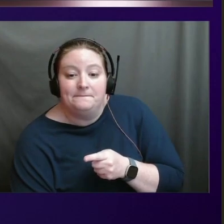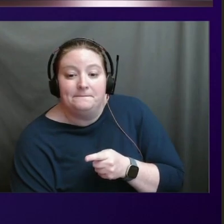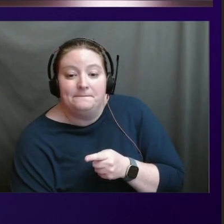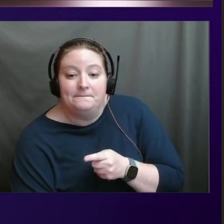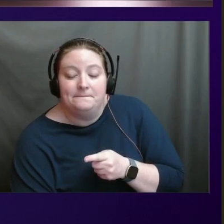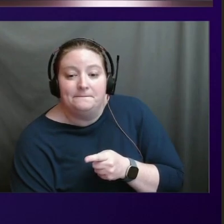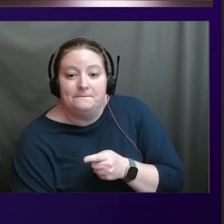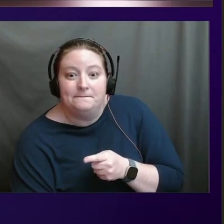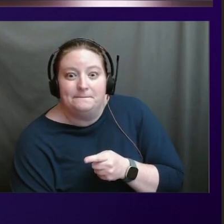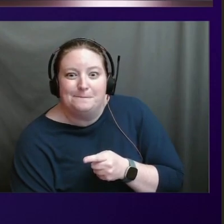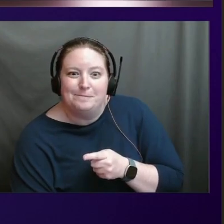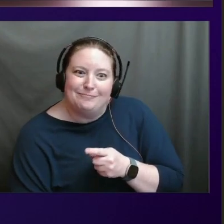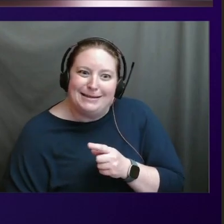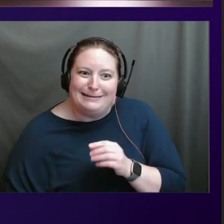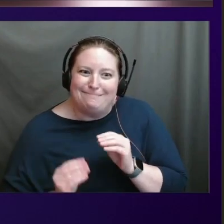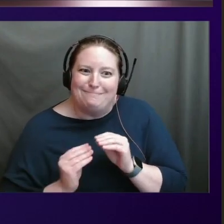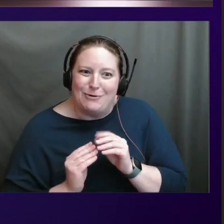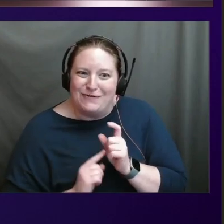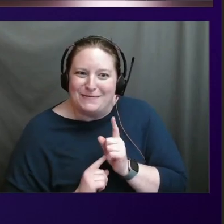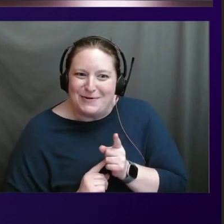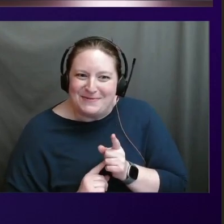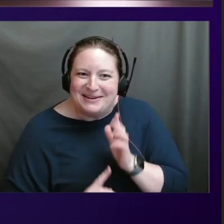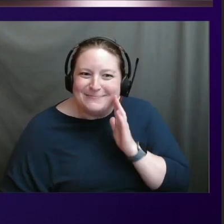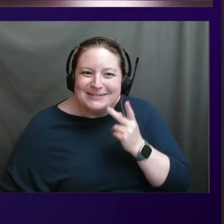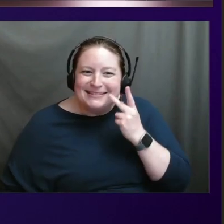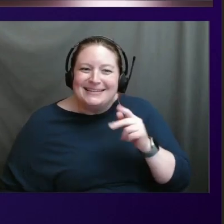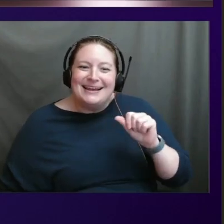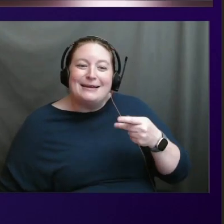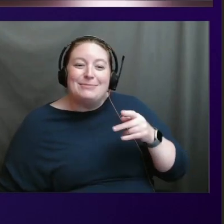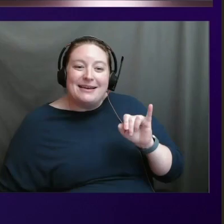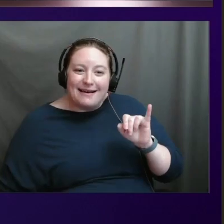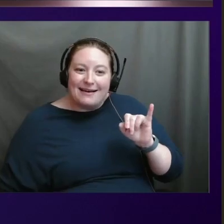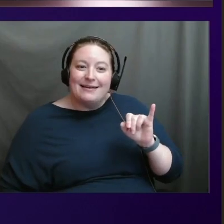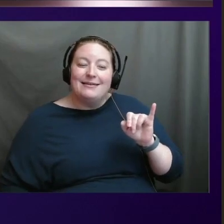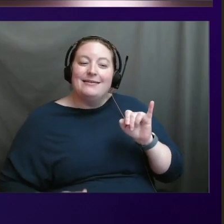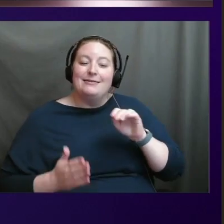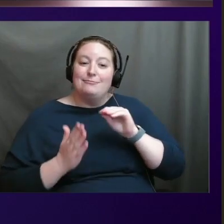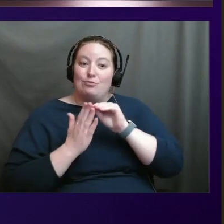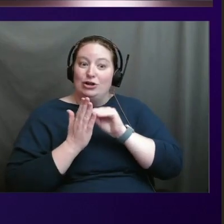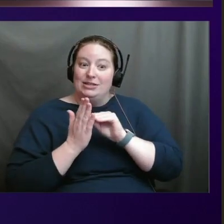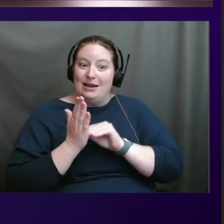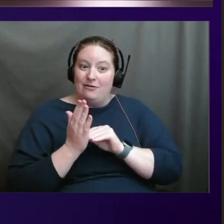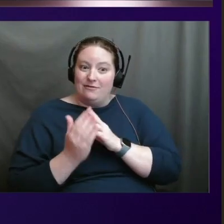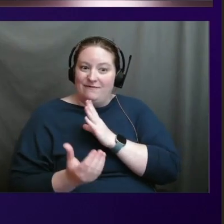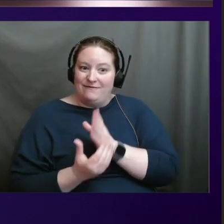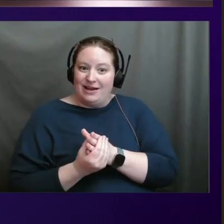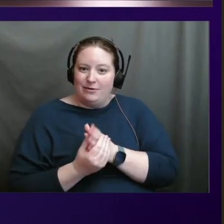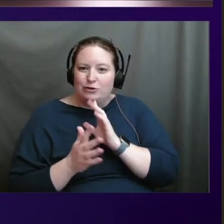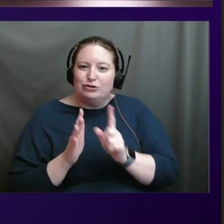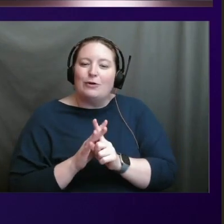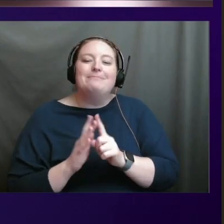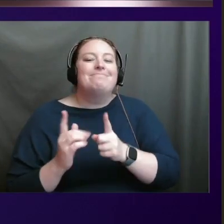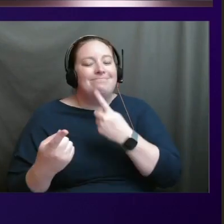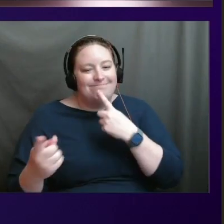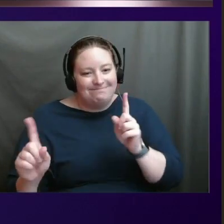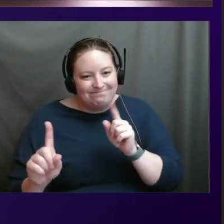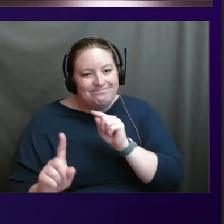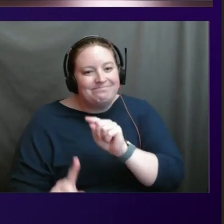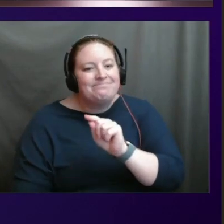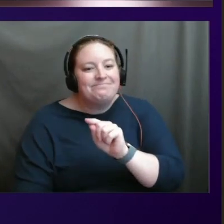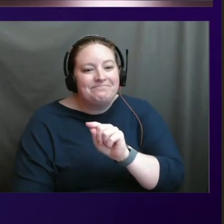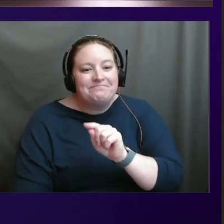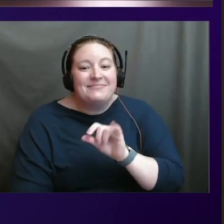in more of a moment, an API markdown file will show up. There it is. Nice. And